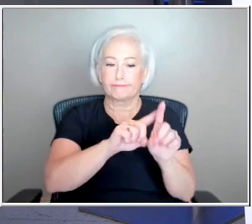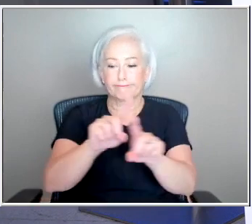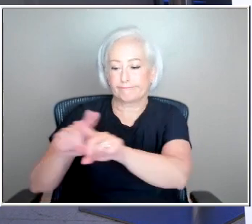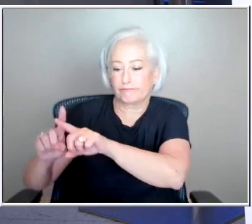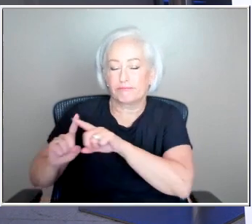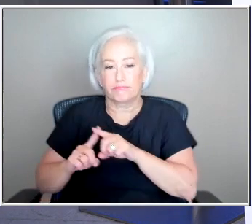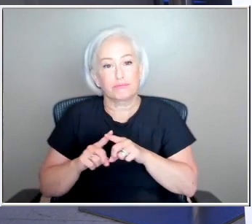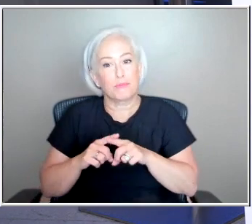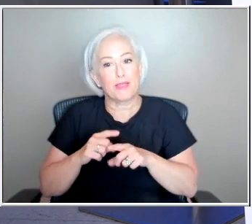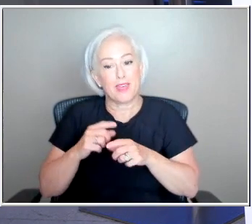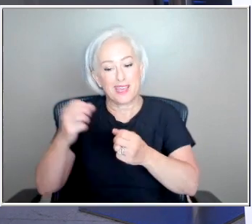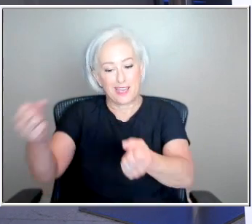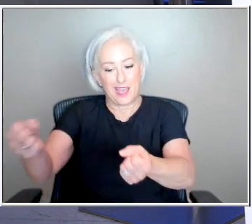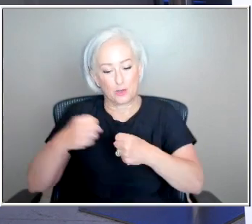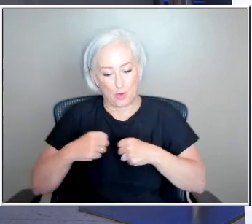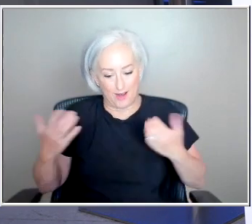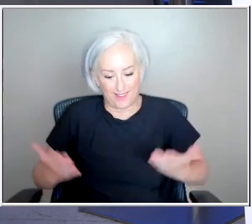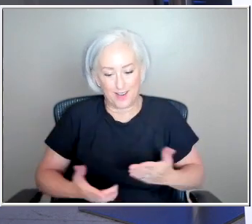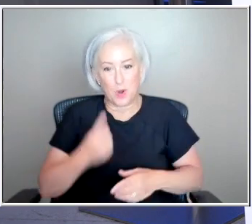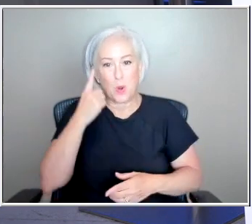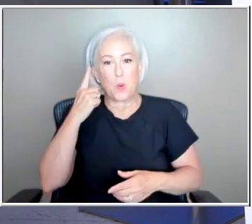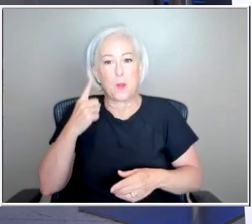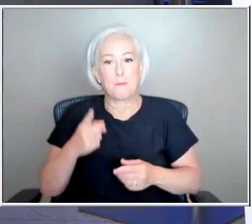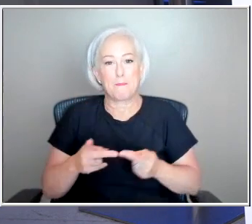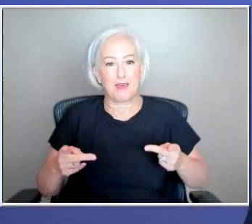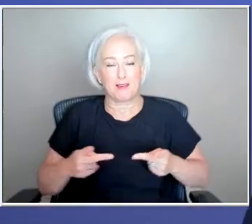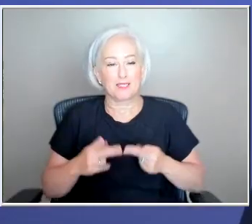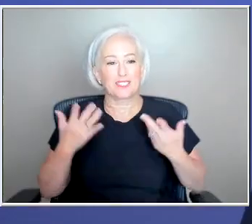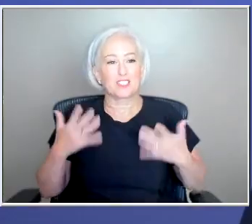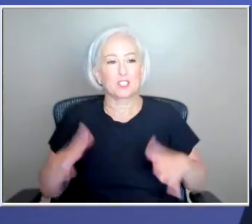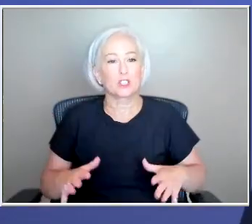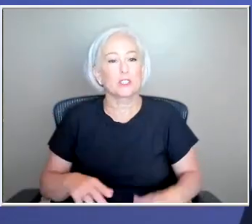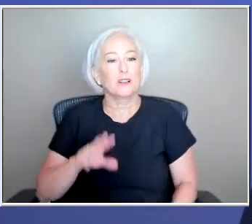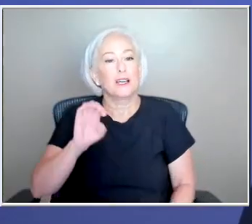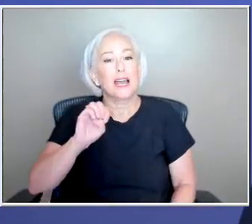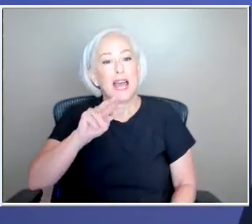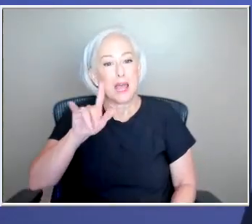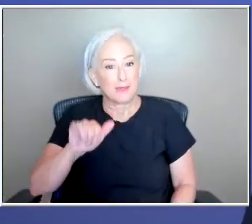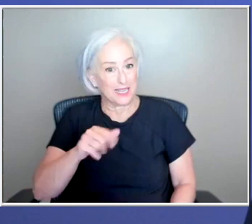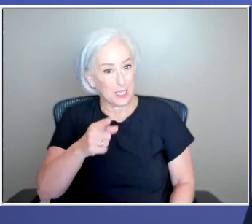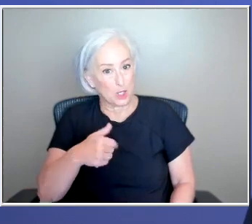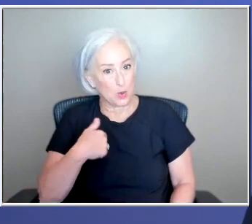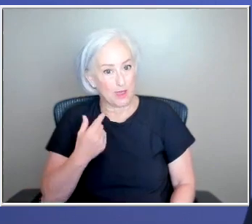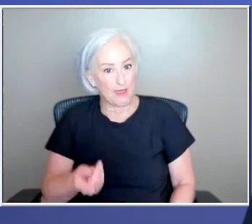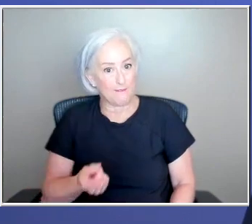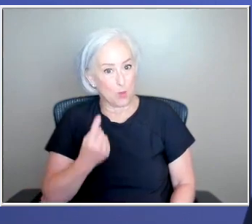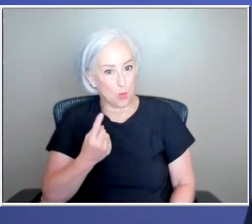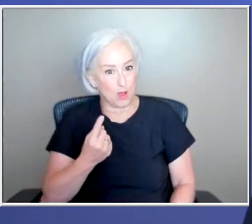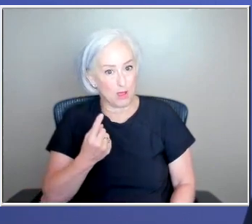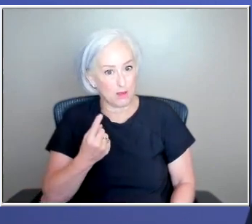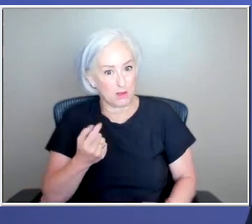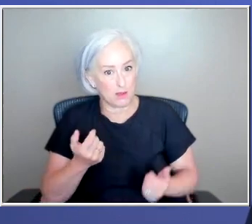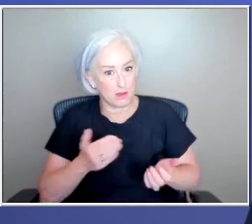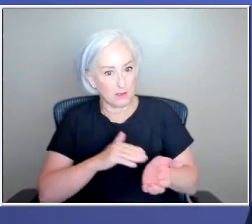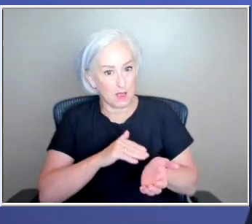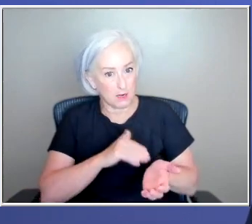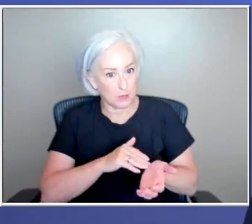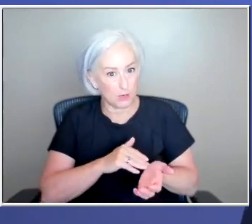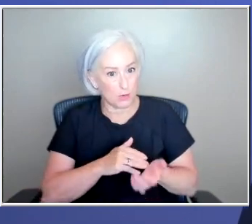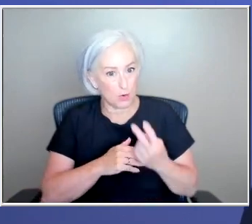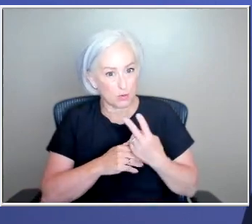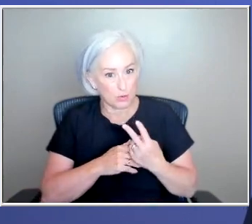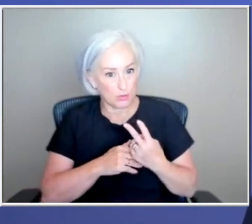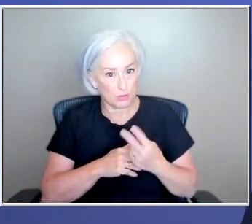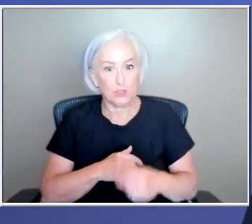are you working with one provider in the home? So we have 2 providers in clinic. We have our nurse practitioner,